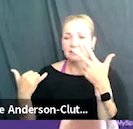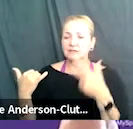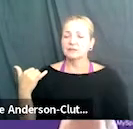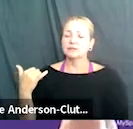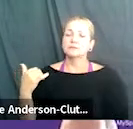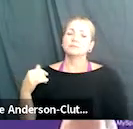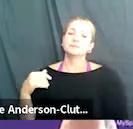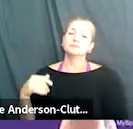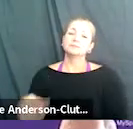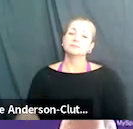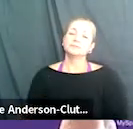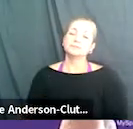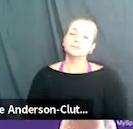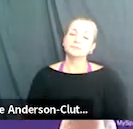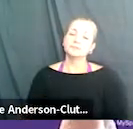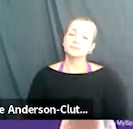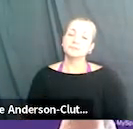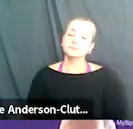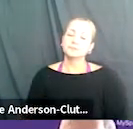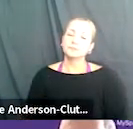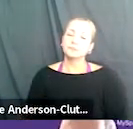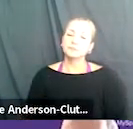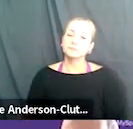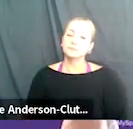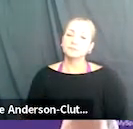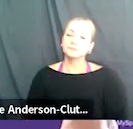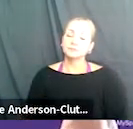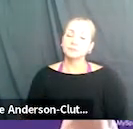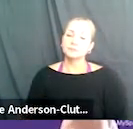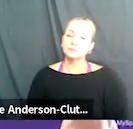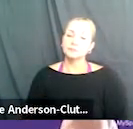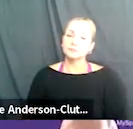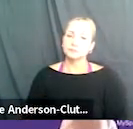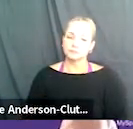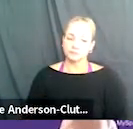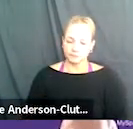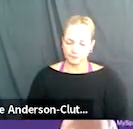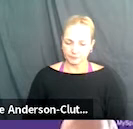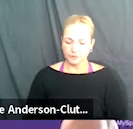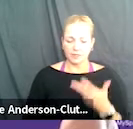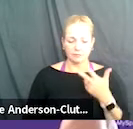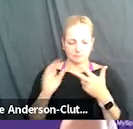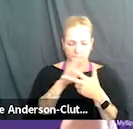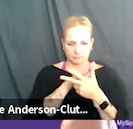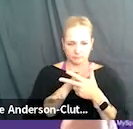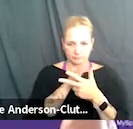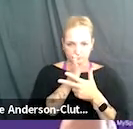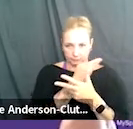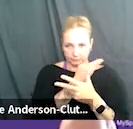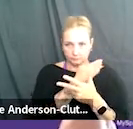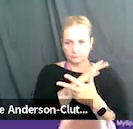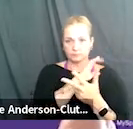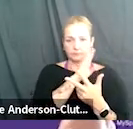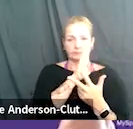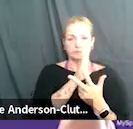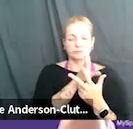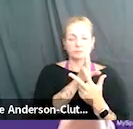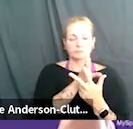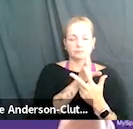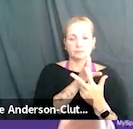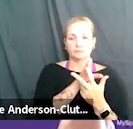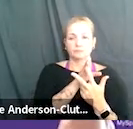Okay, so let us move on then to second person, and we will call him